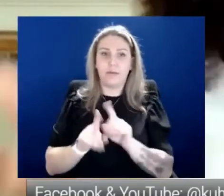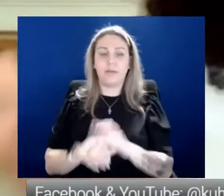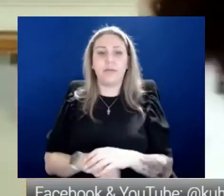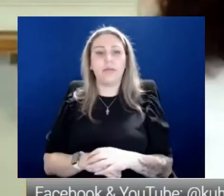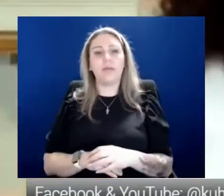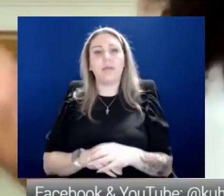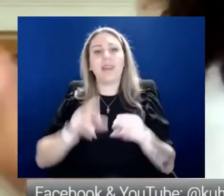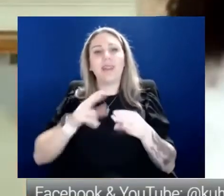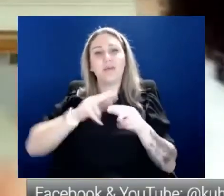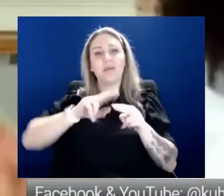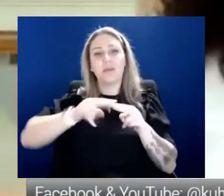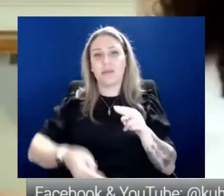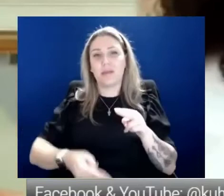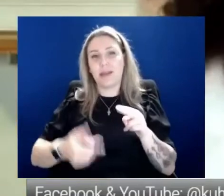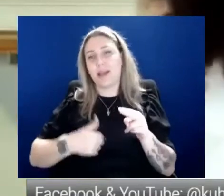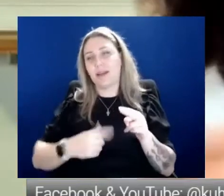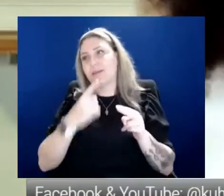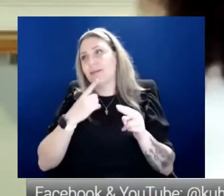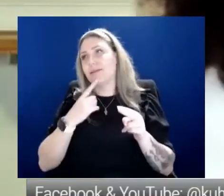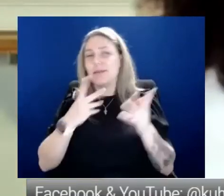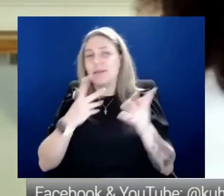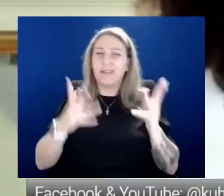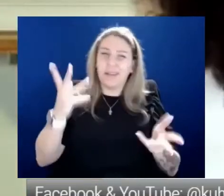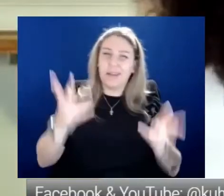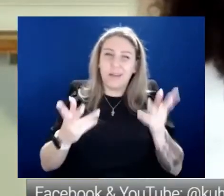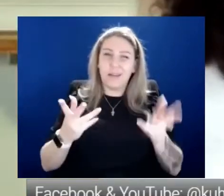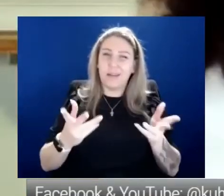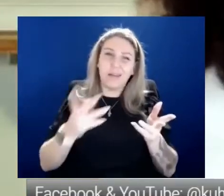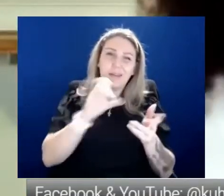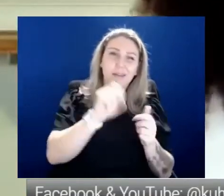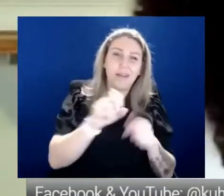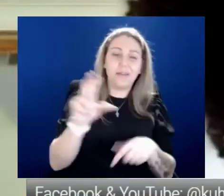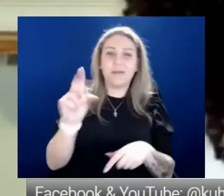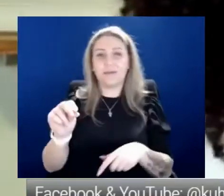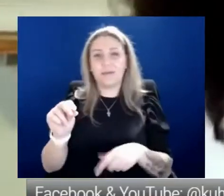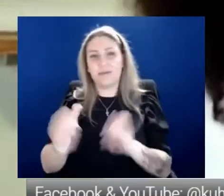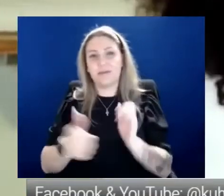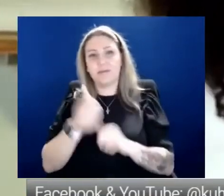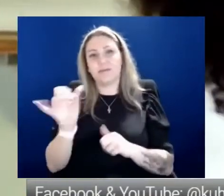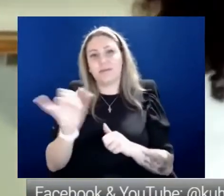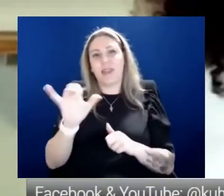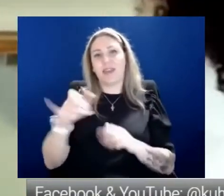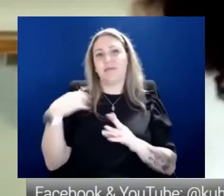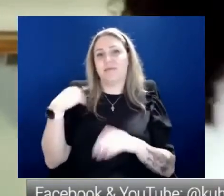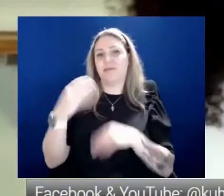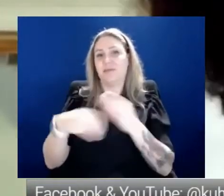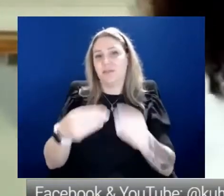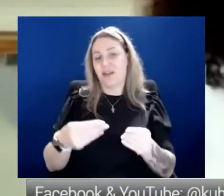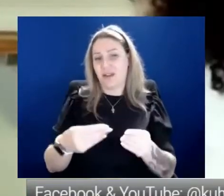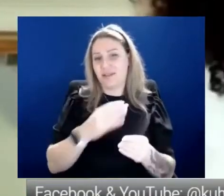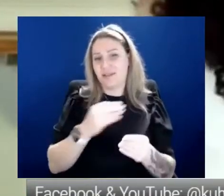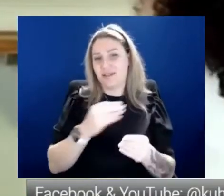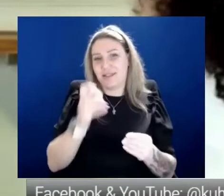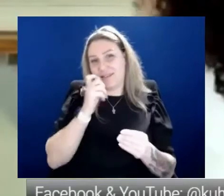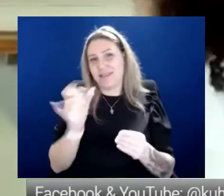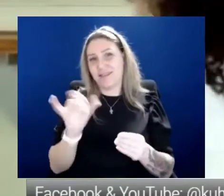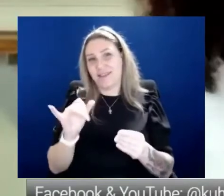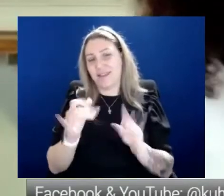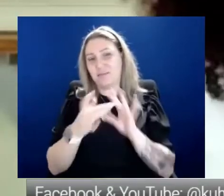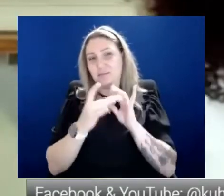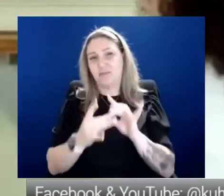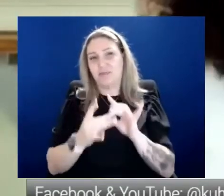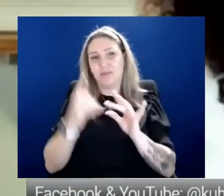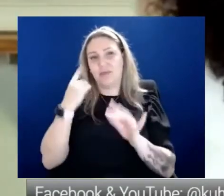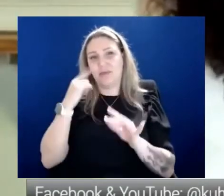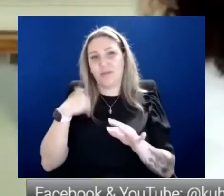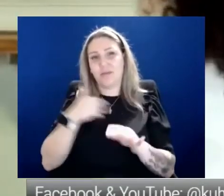loss, I say that's hit or miss, because most likely that's more genetics and very less likely to be tied to